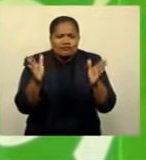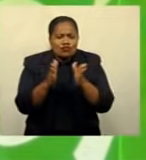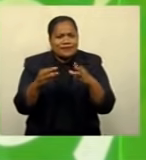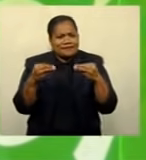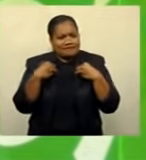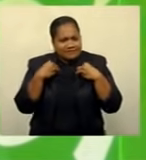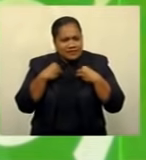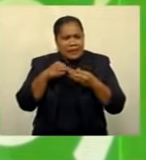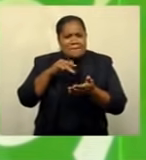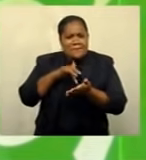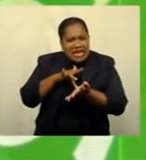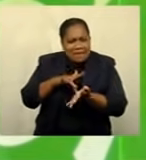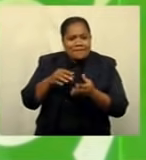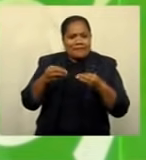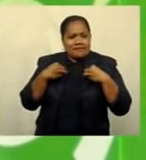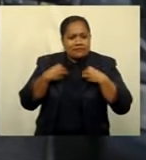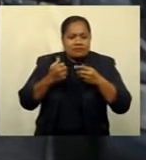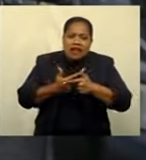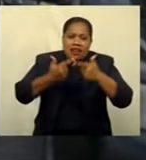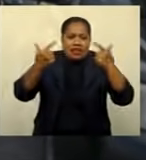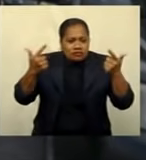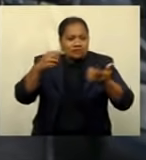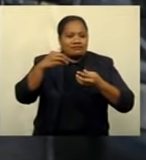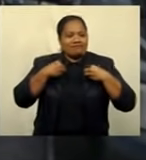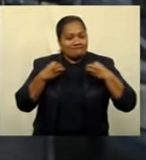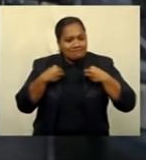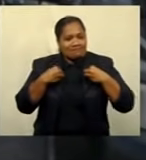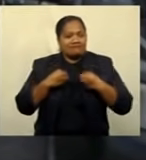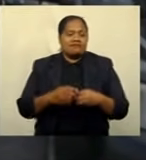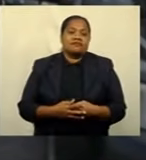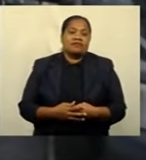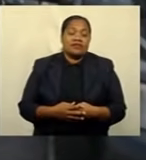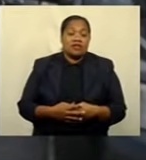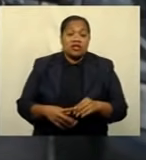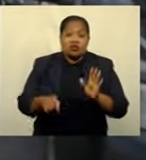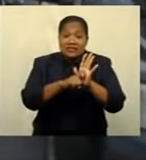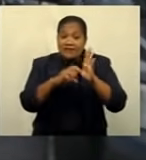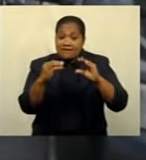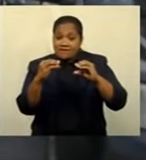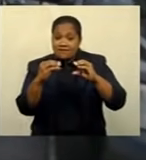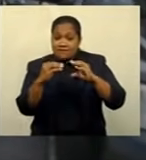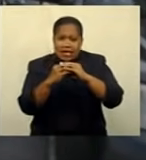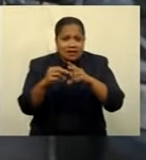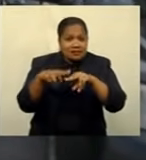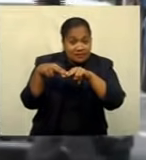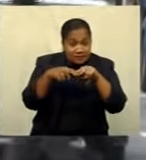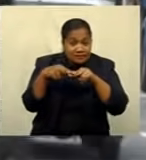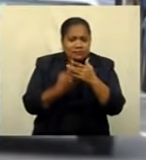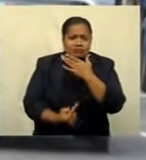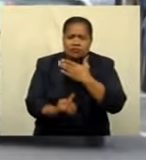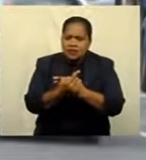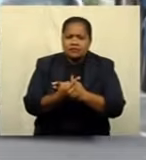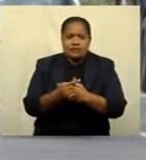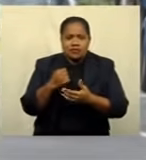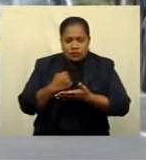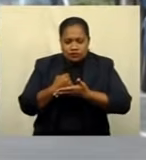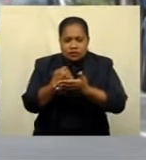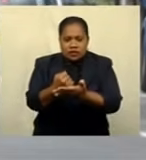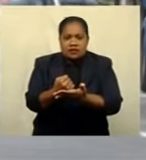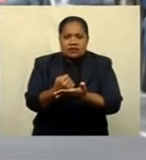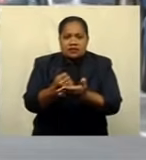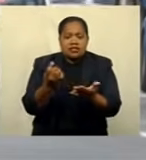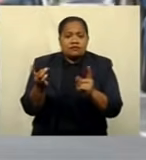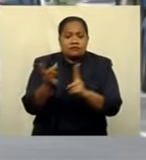medium business and large business. The Reserve Bank of Fiji will provide special funding of $200 million at a